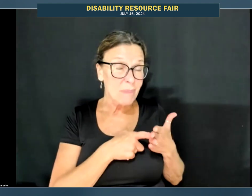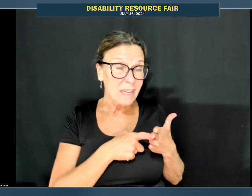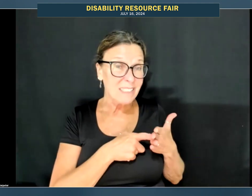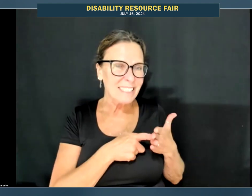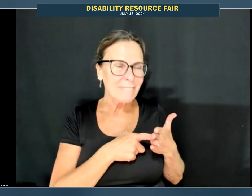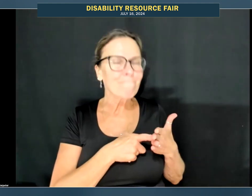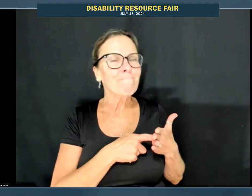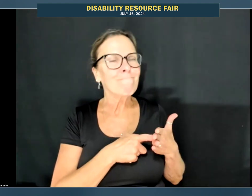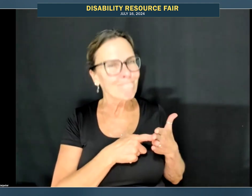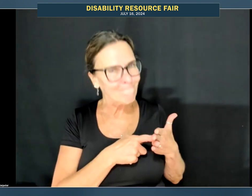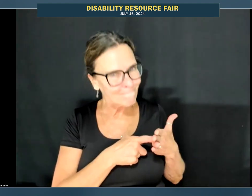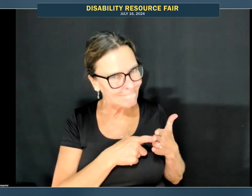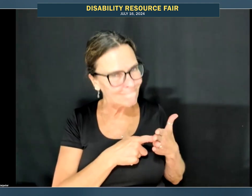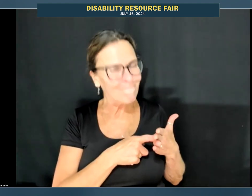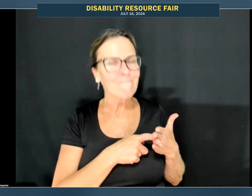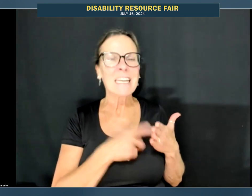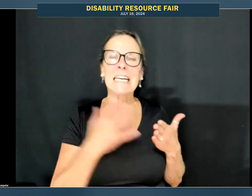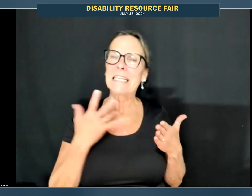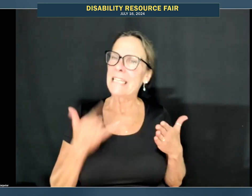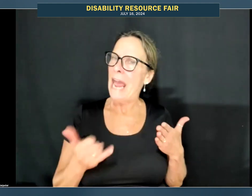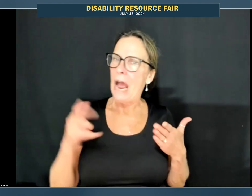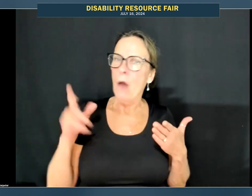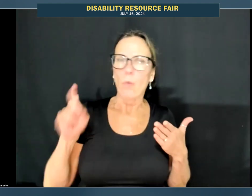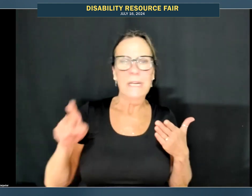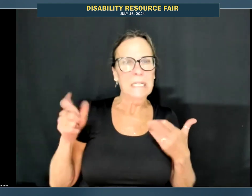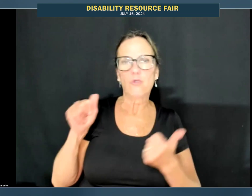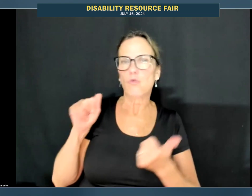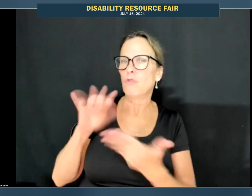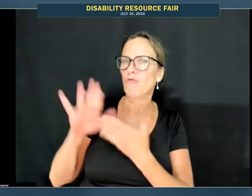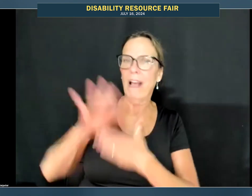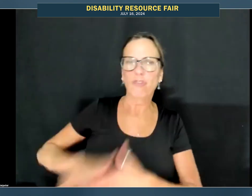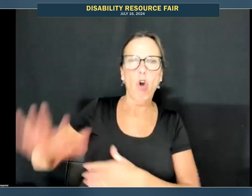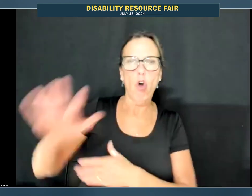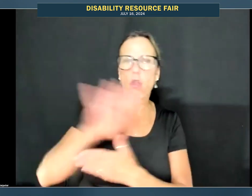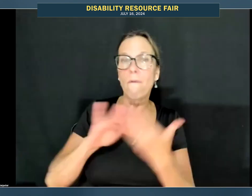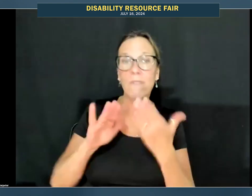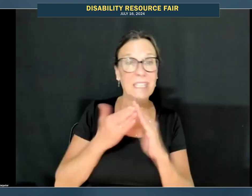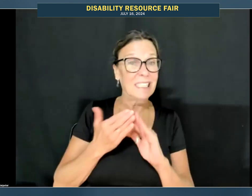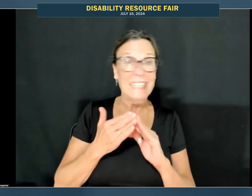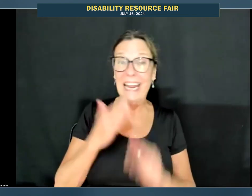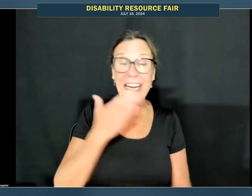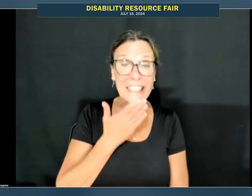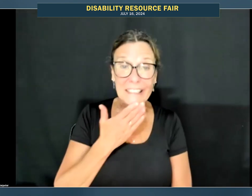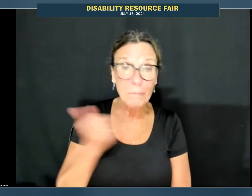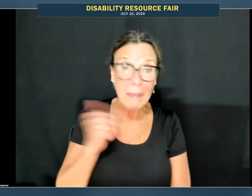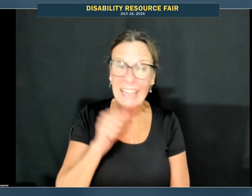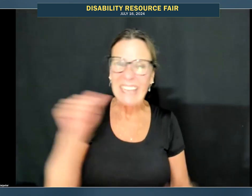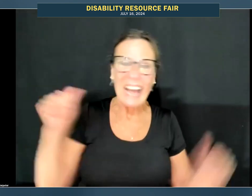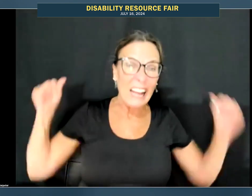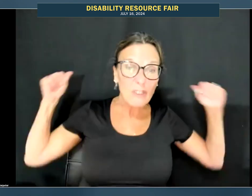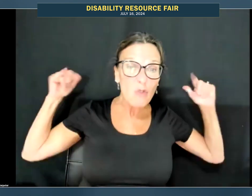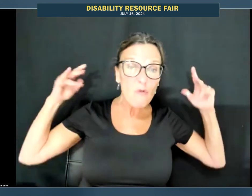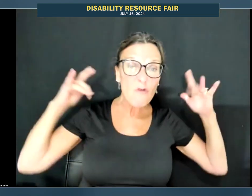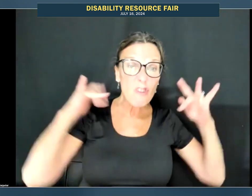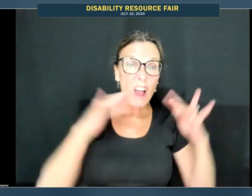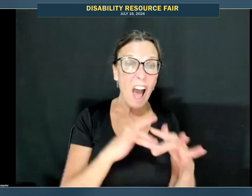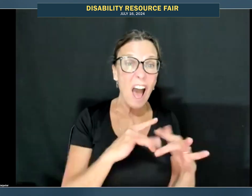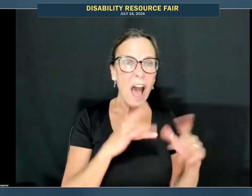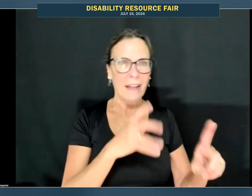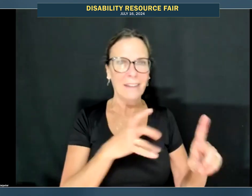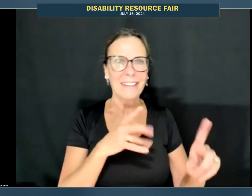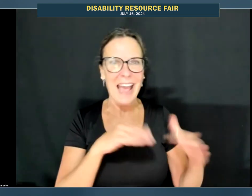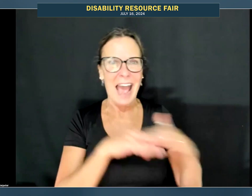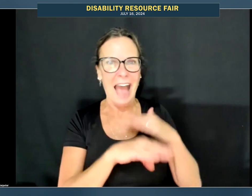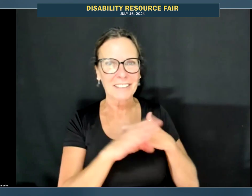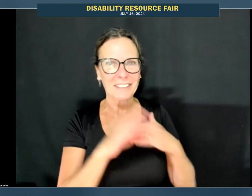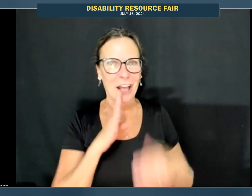now has to be really addressed citywide. And it is best not to flood the access board with complaints,